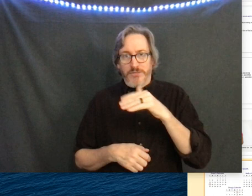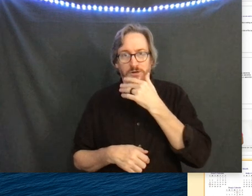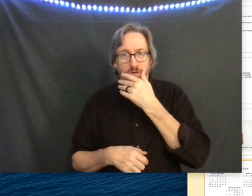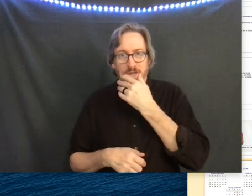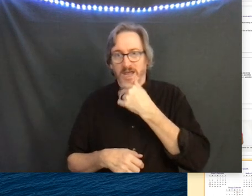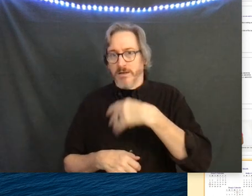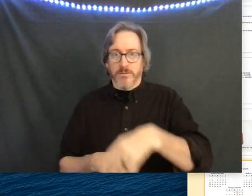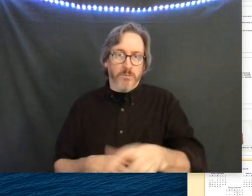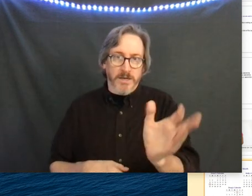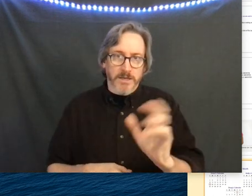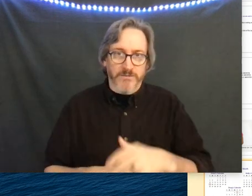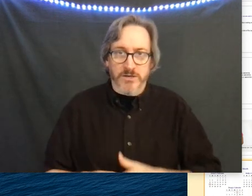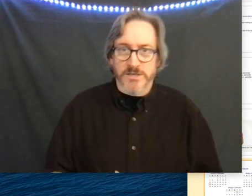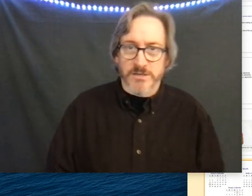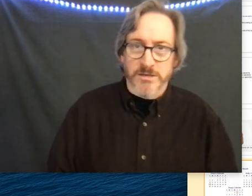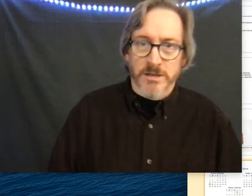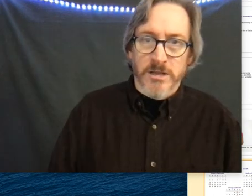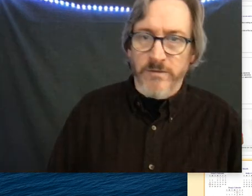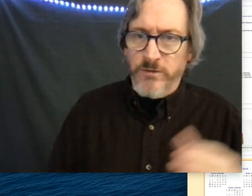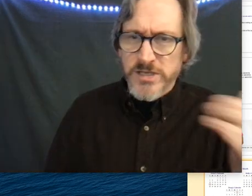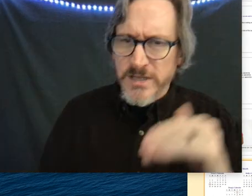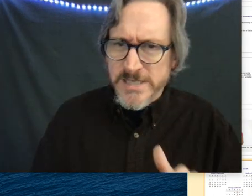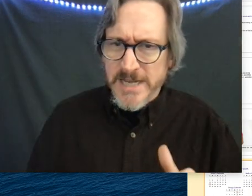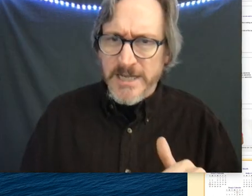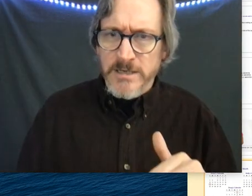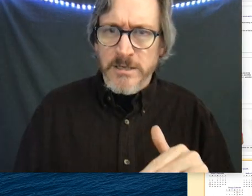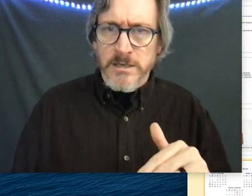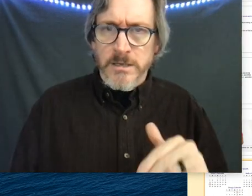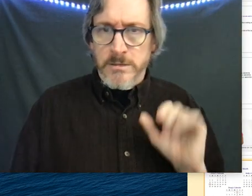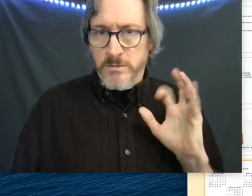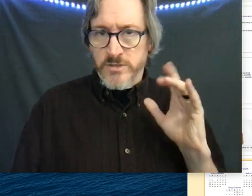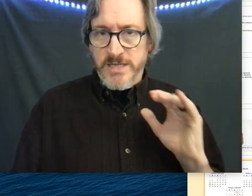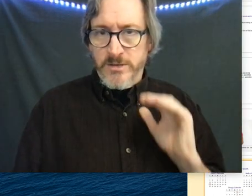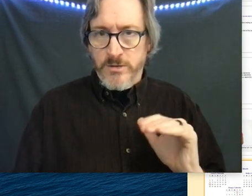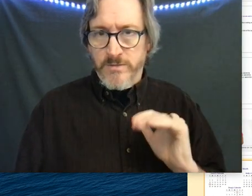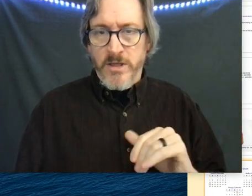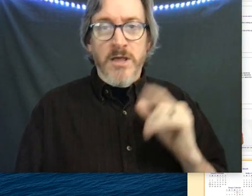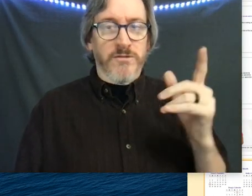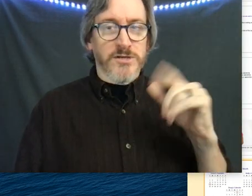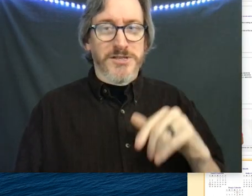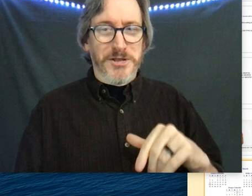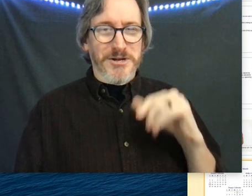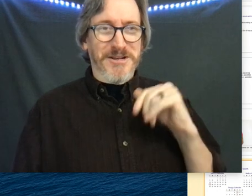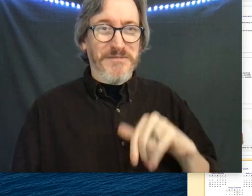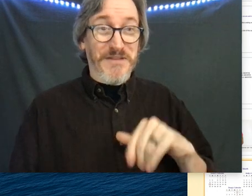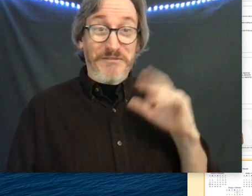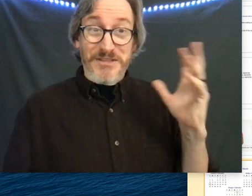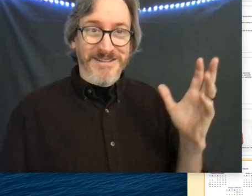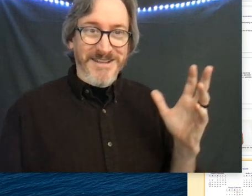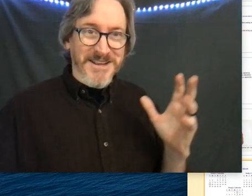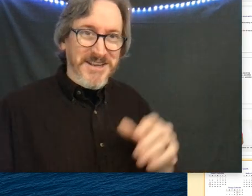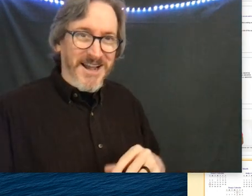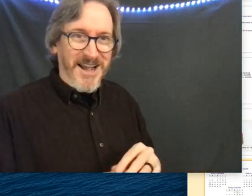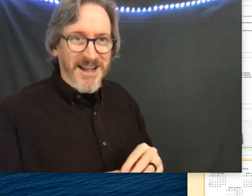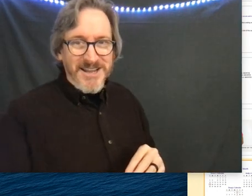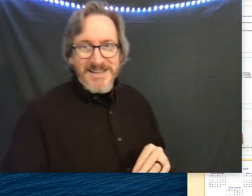the third and what if there's the first and the second, first, third, and fifth